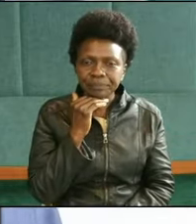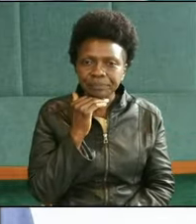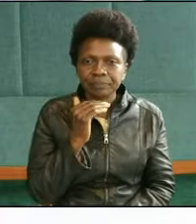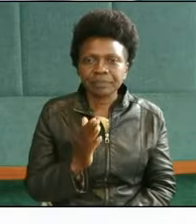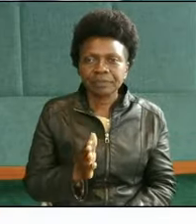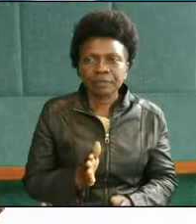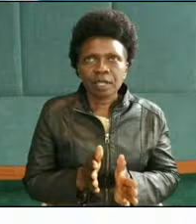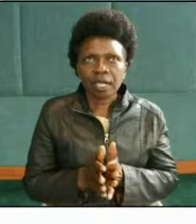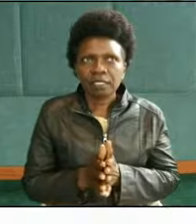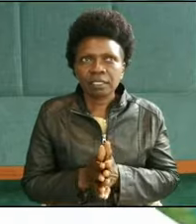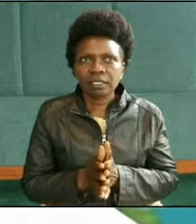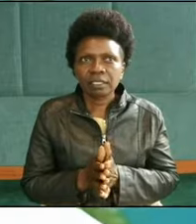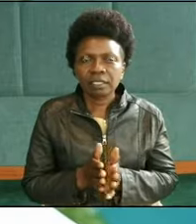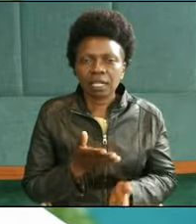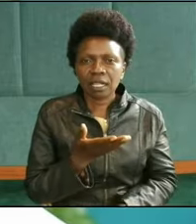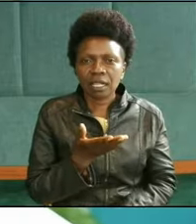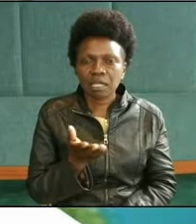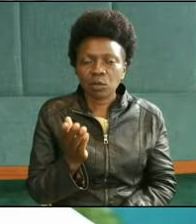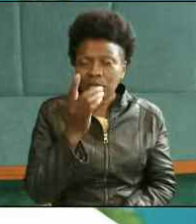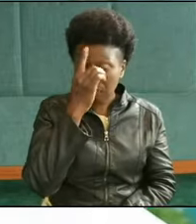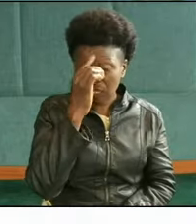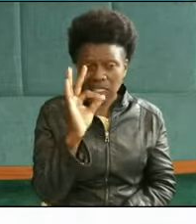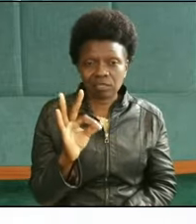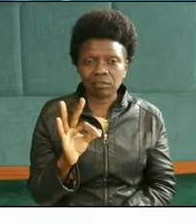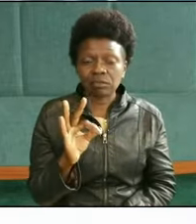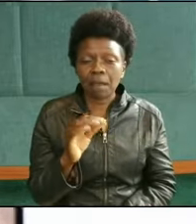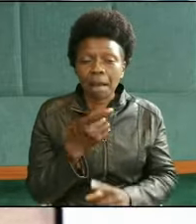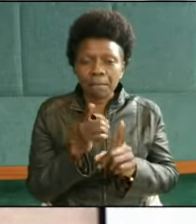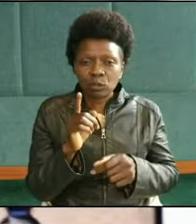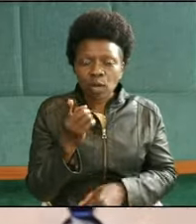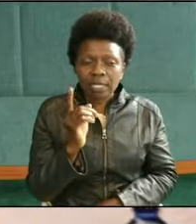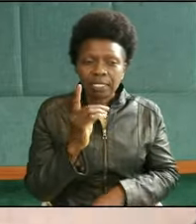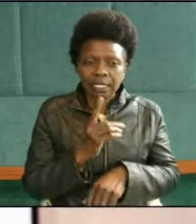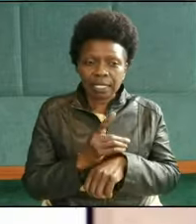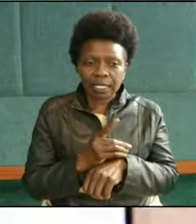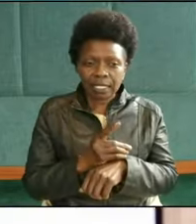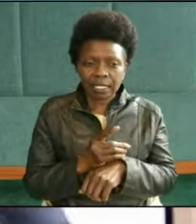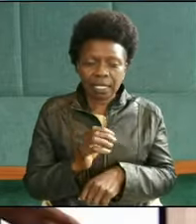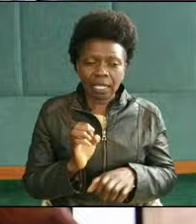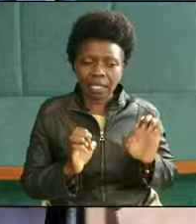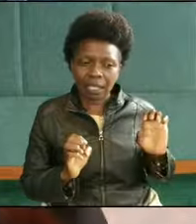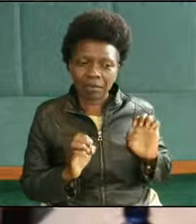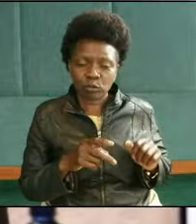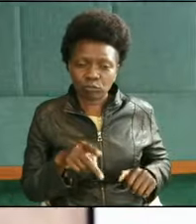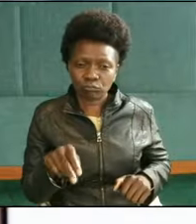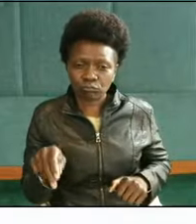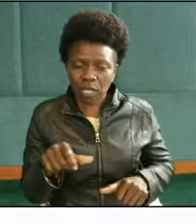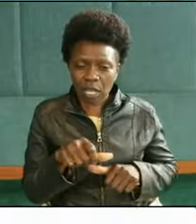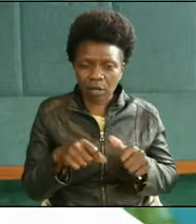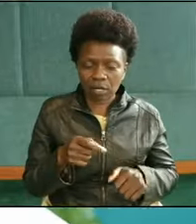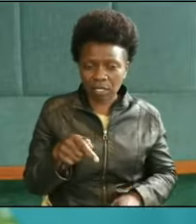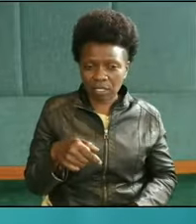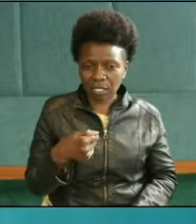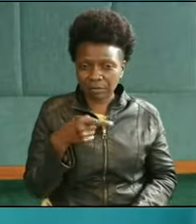And they were serious with it. But one day, Eve is just walking around